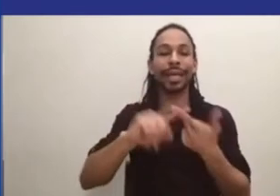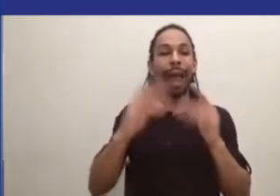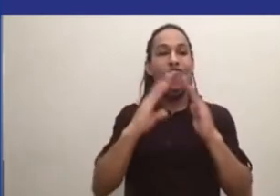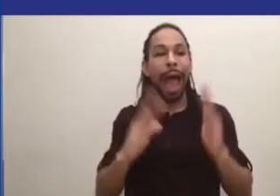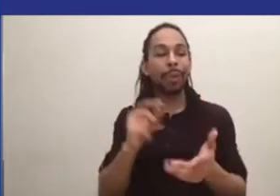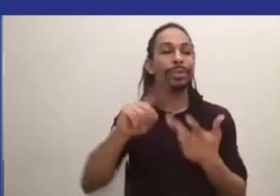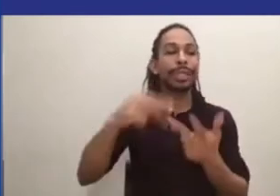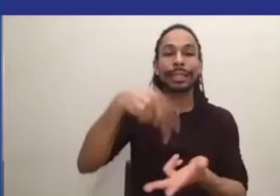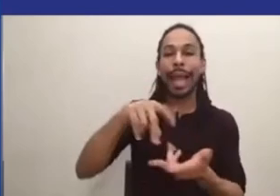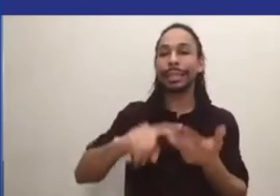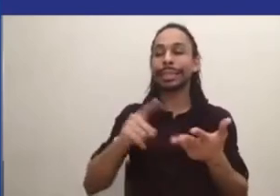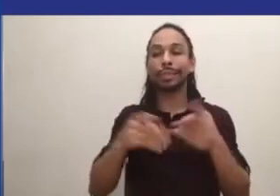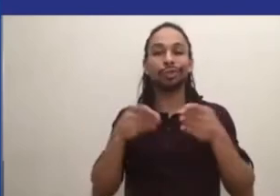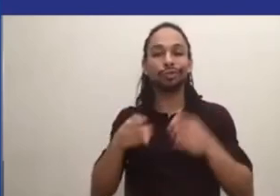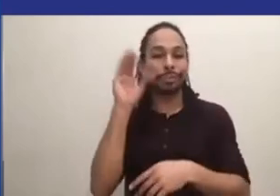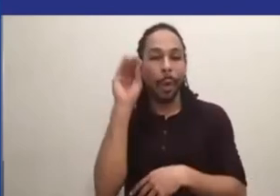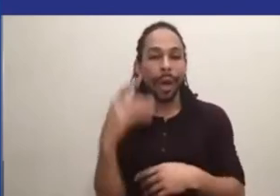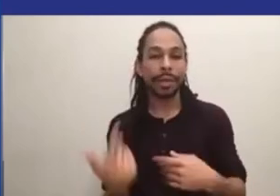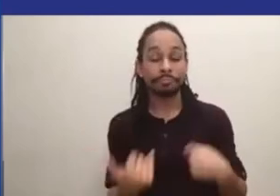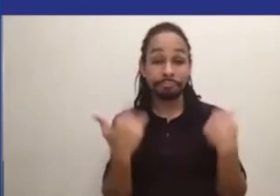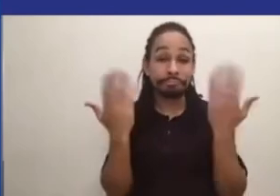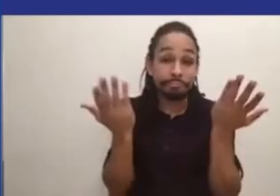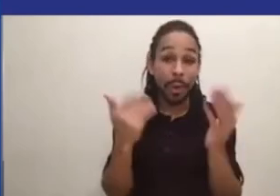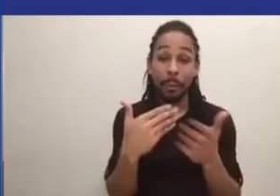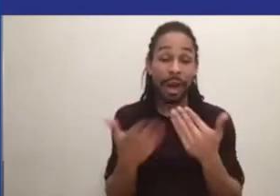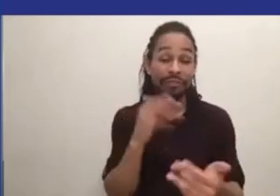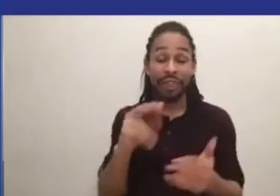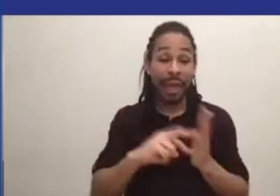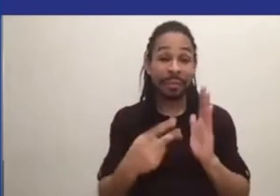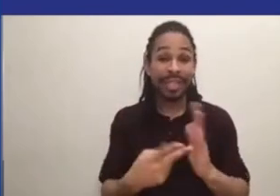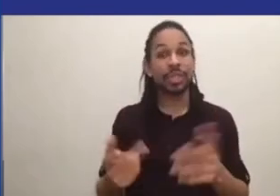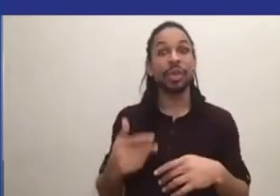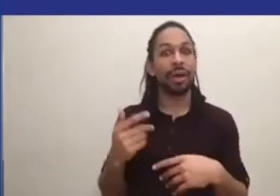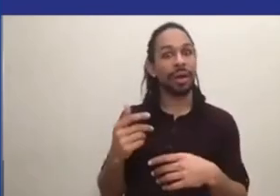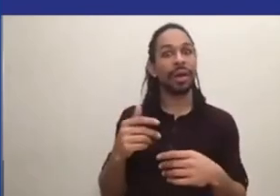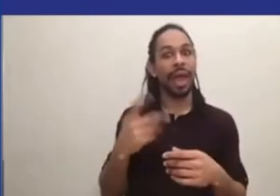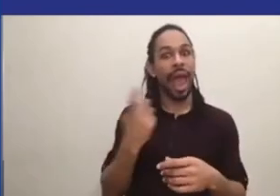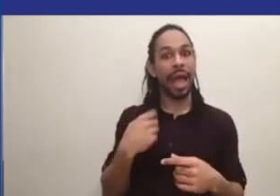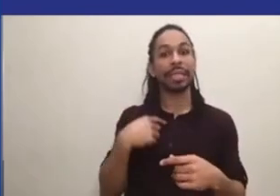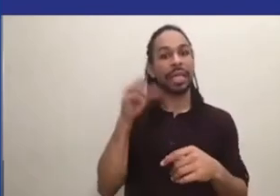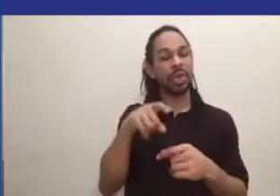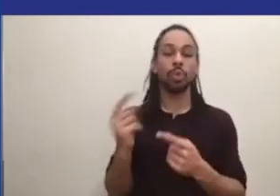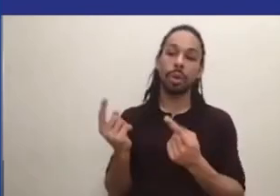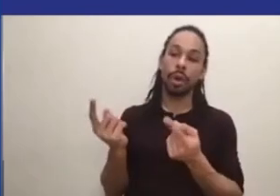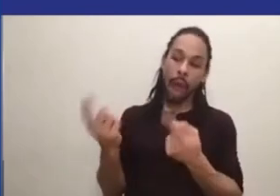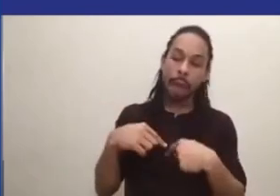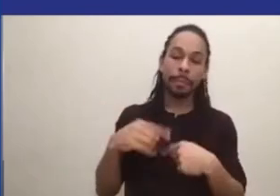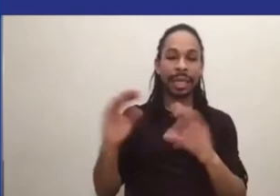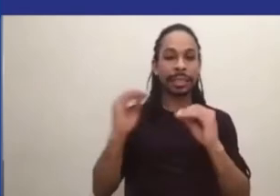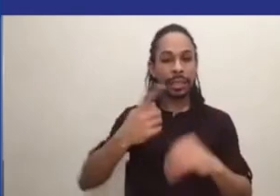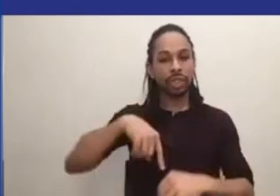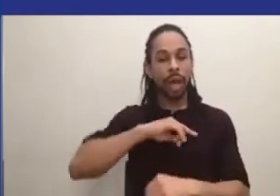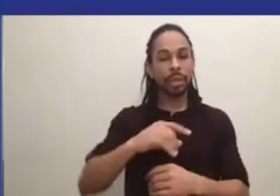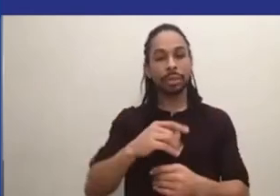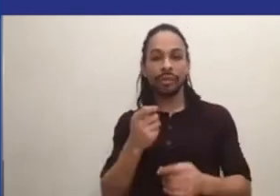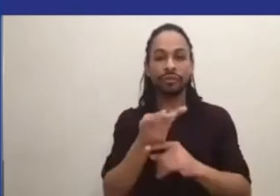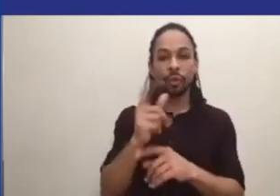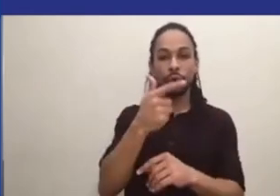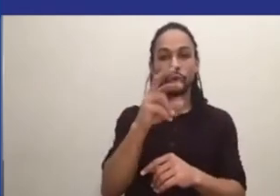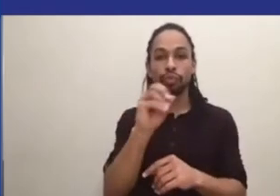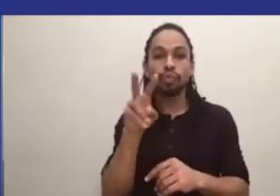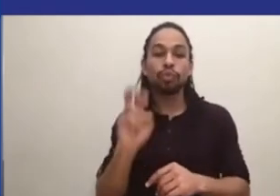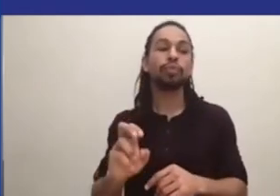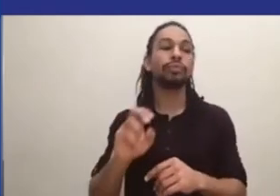whatever that was. And was like, you know, can you come in and teach us a few grooves, a few of your isms that you